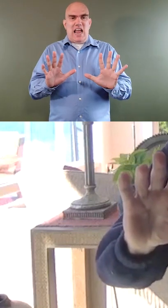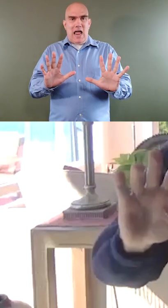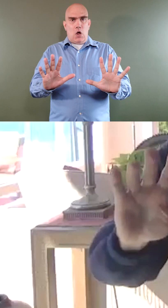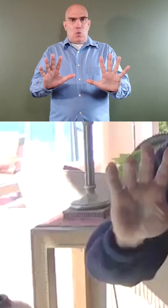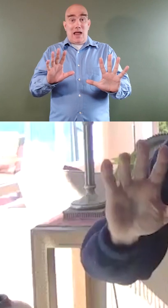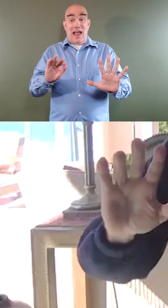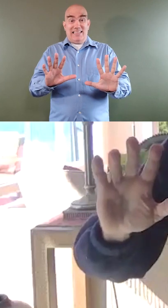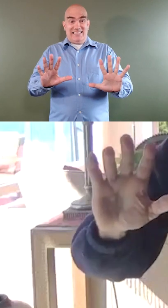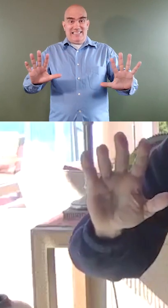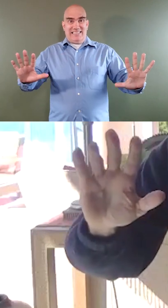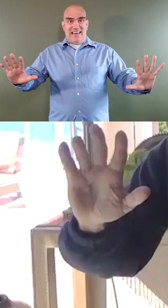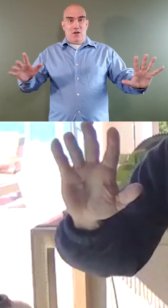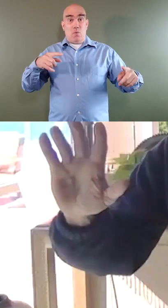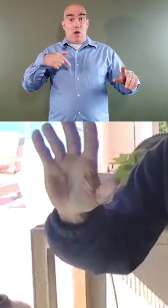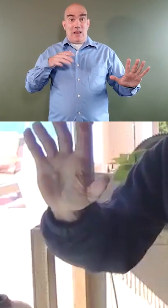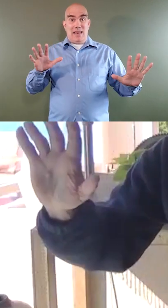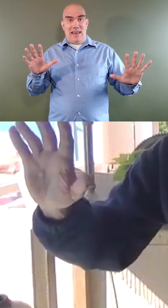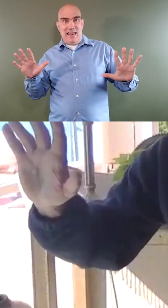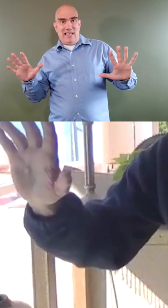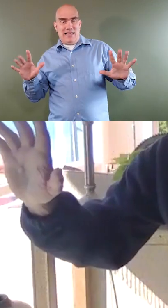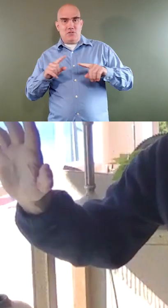and extending as we're lean to the right.